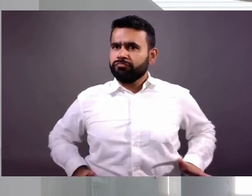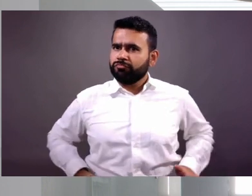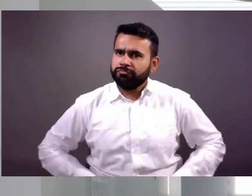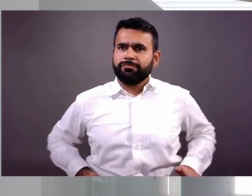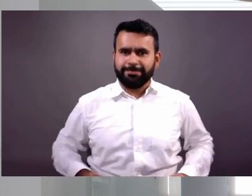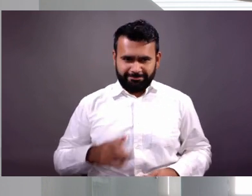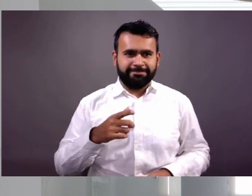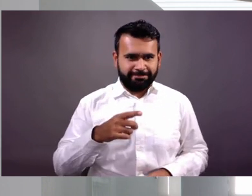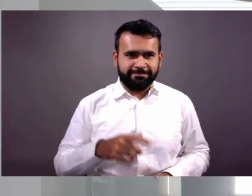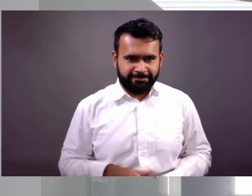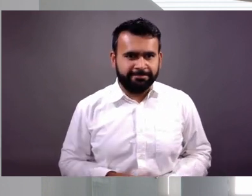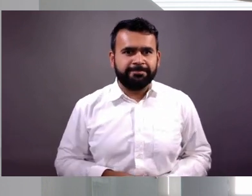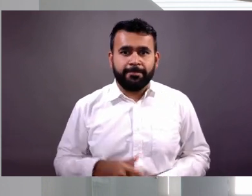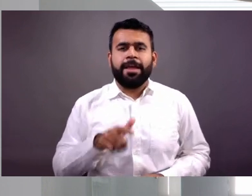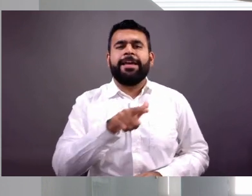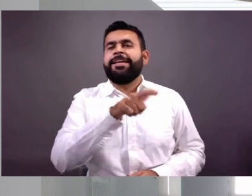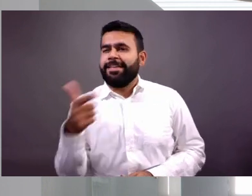Five, 6, 7, 8.